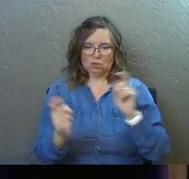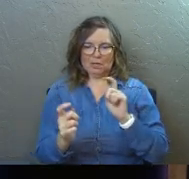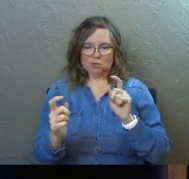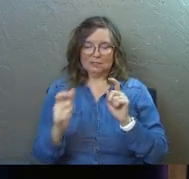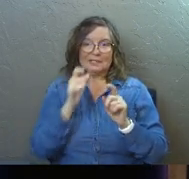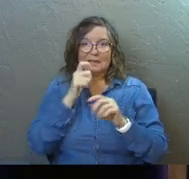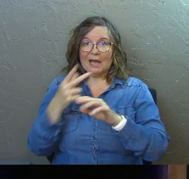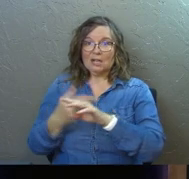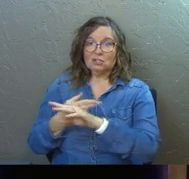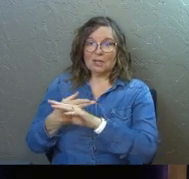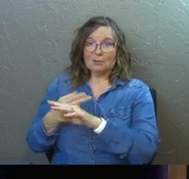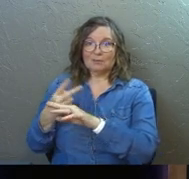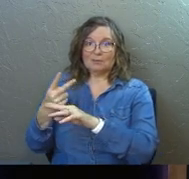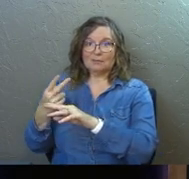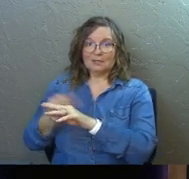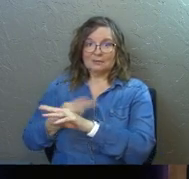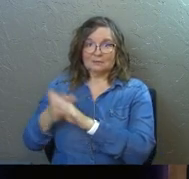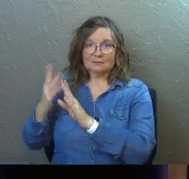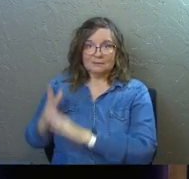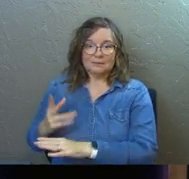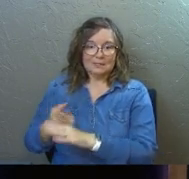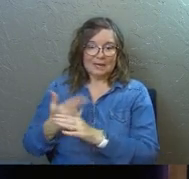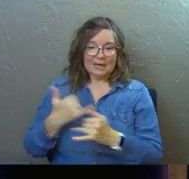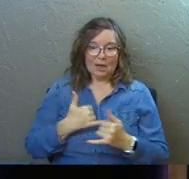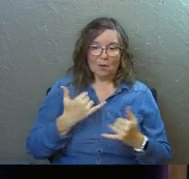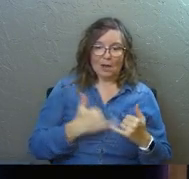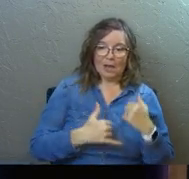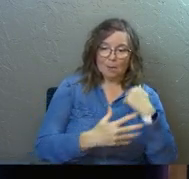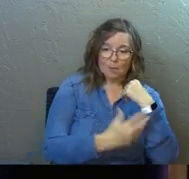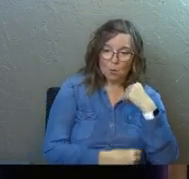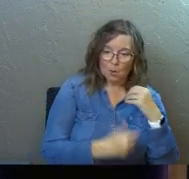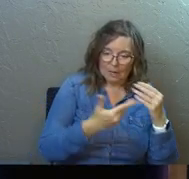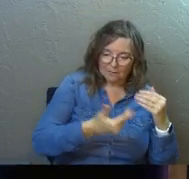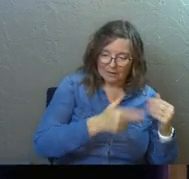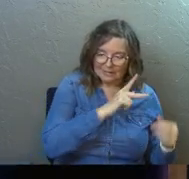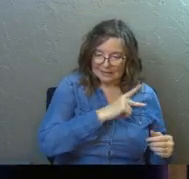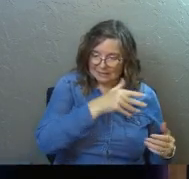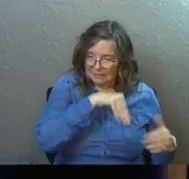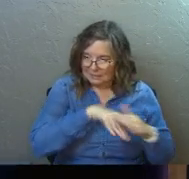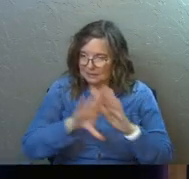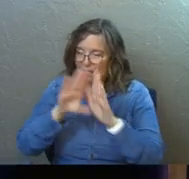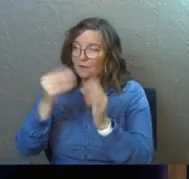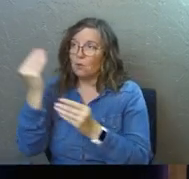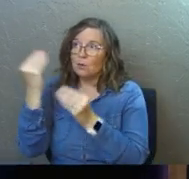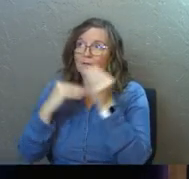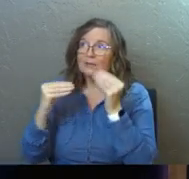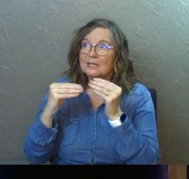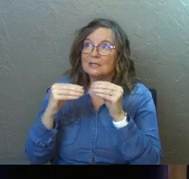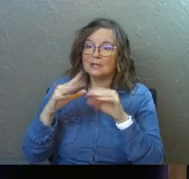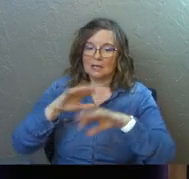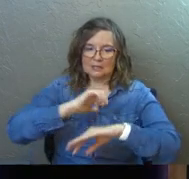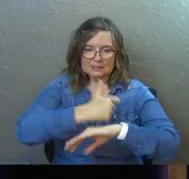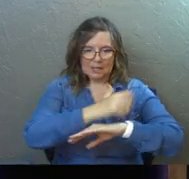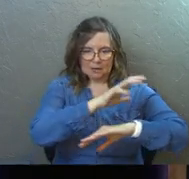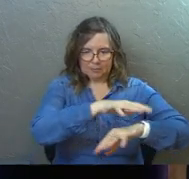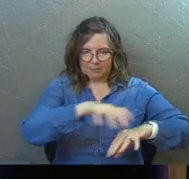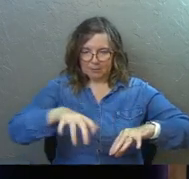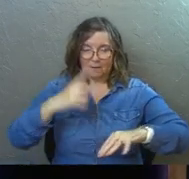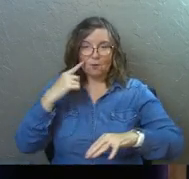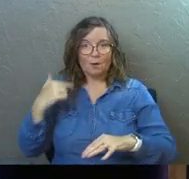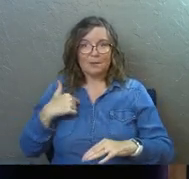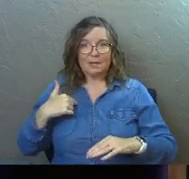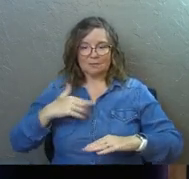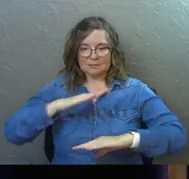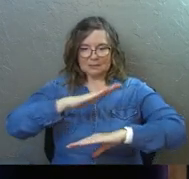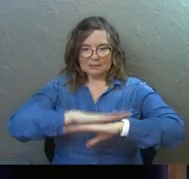It's not shepherd and sheep anymore. Now I'm a peasant and I'm invited into the king's house for a feast that he's laid out just for me. You